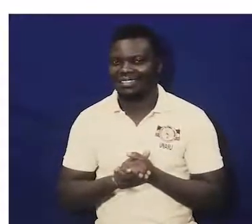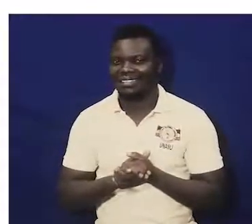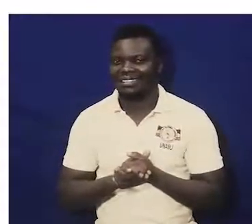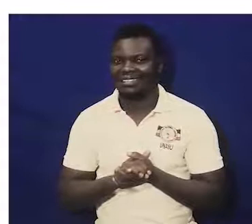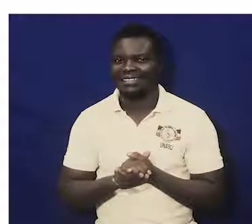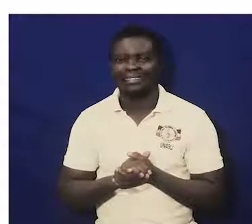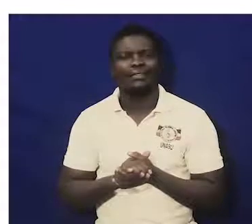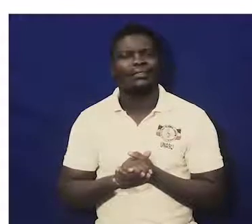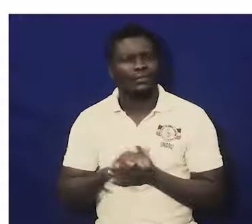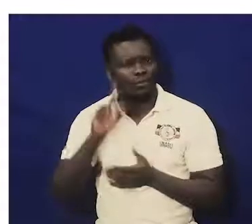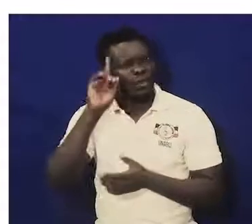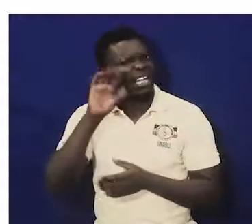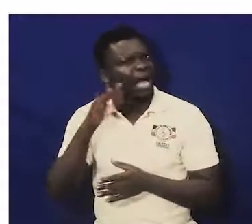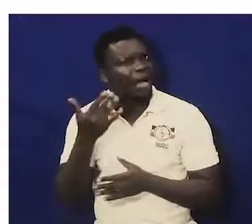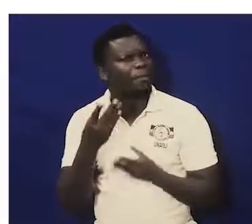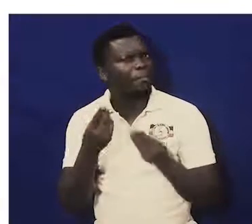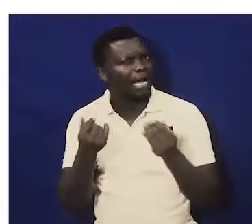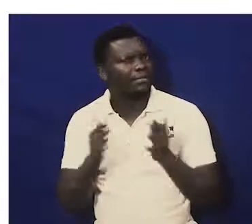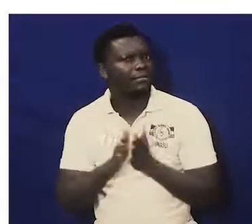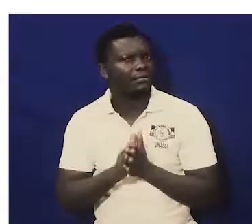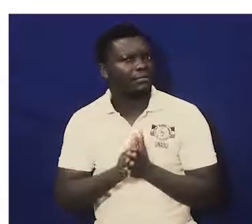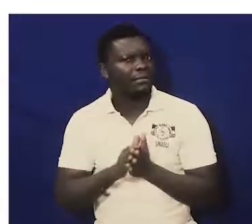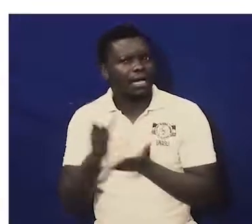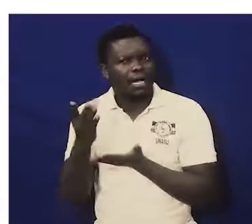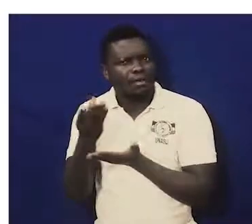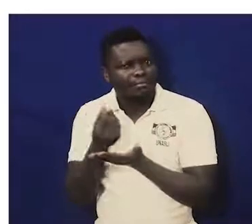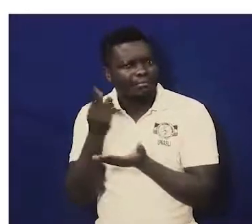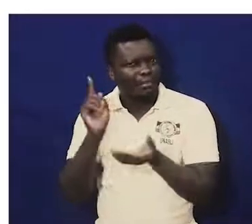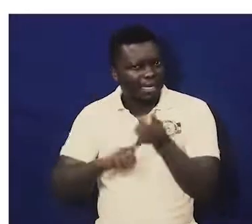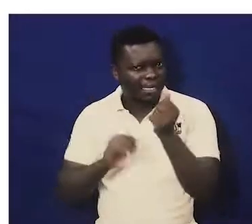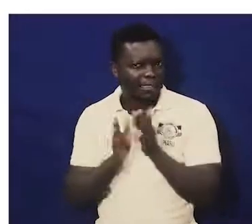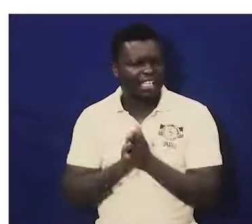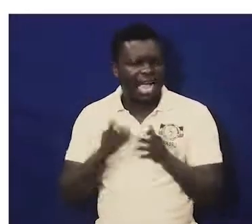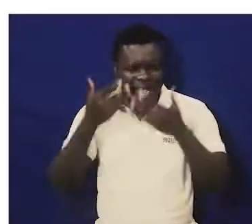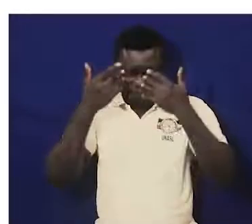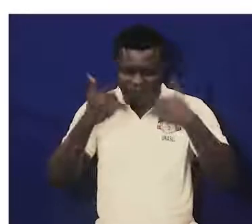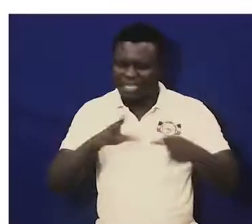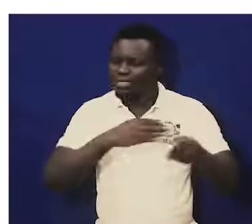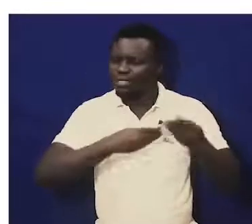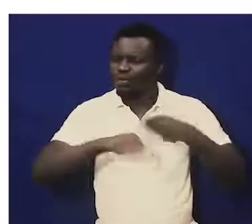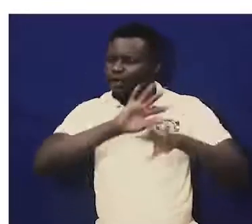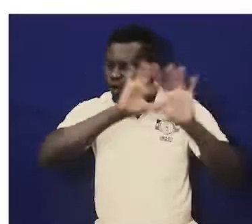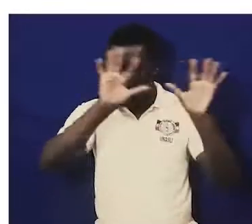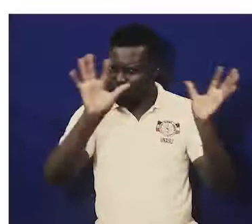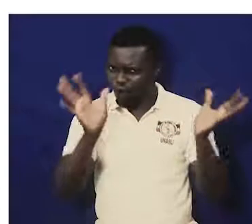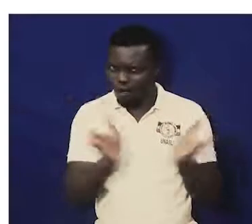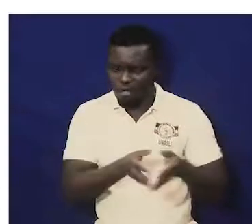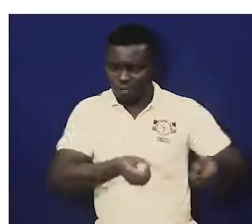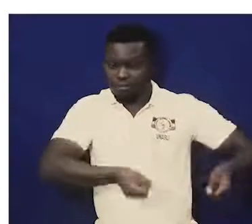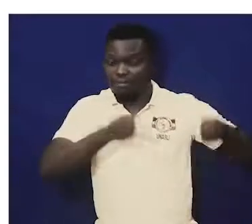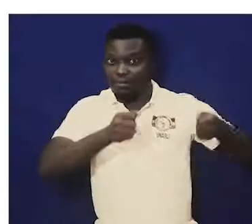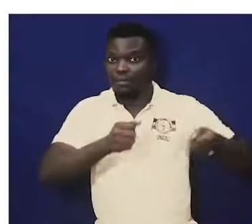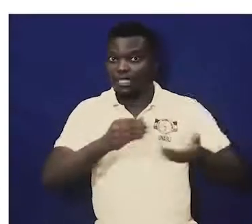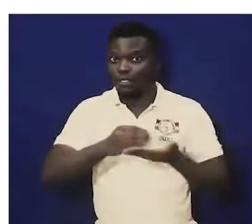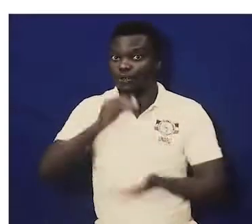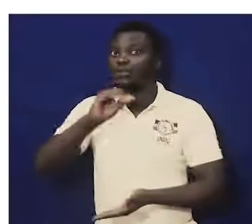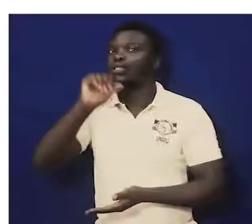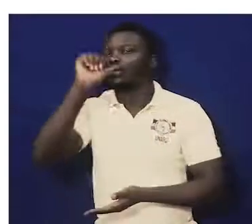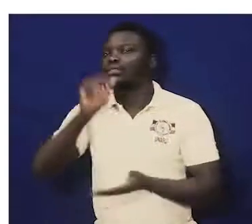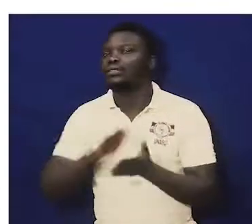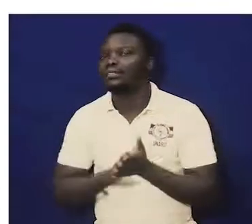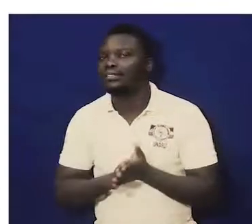How much money would he get from selling all the bottles? And